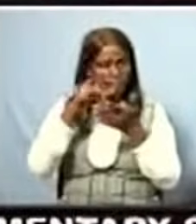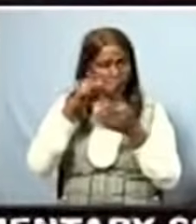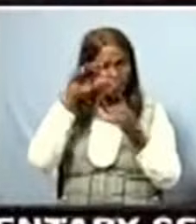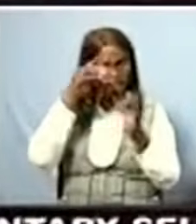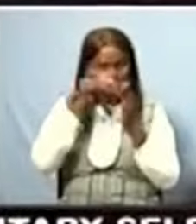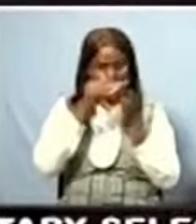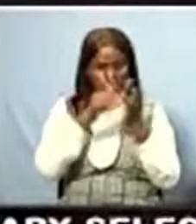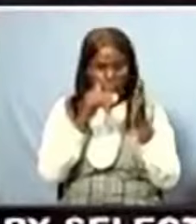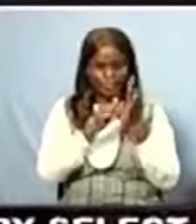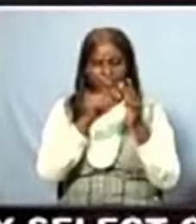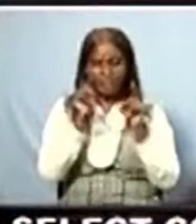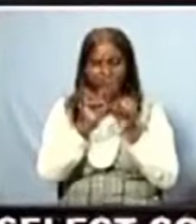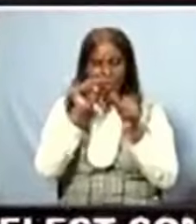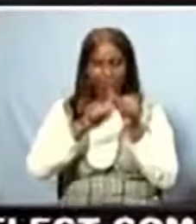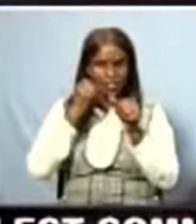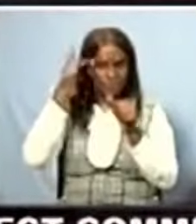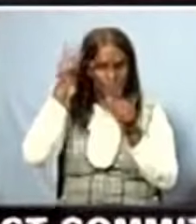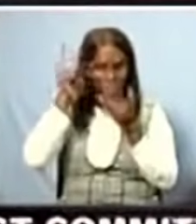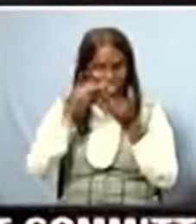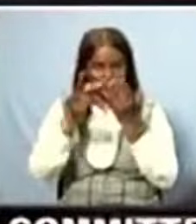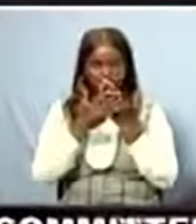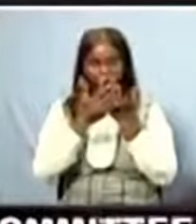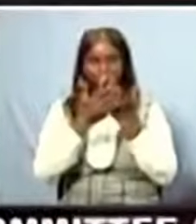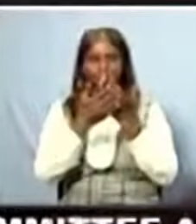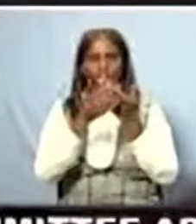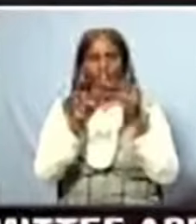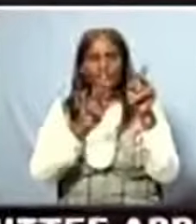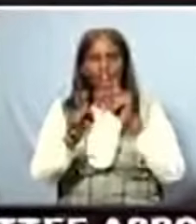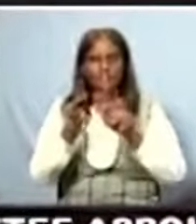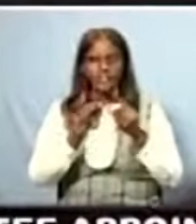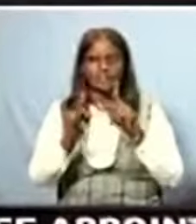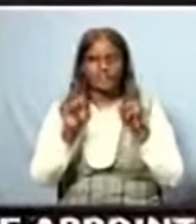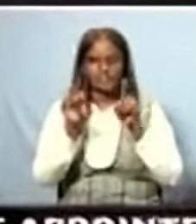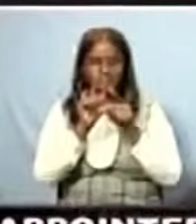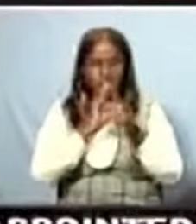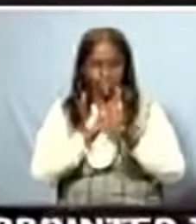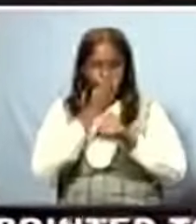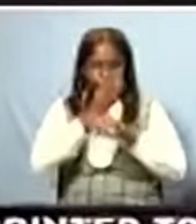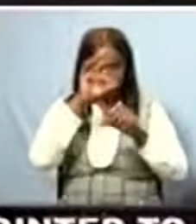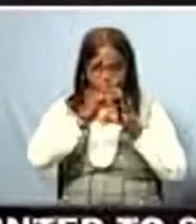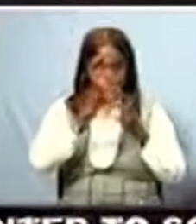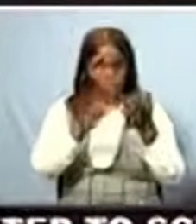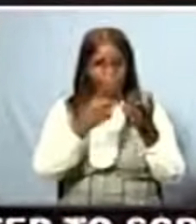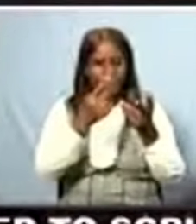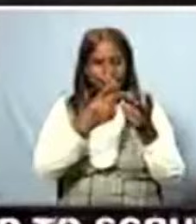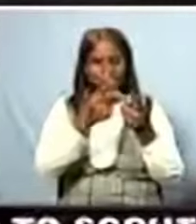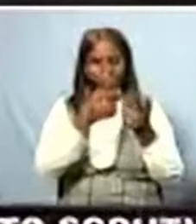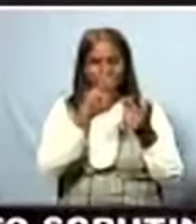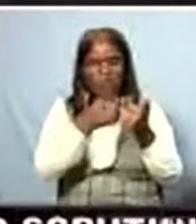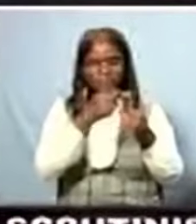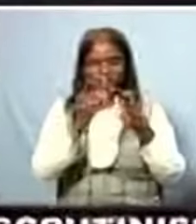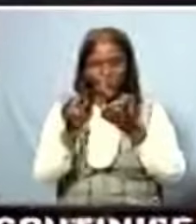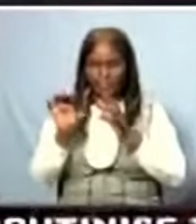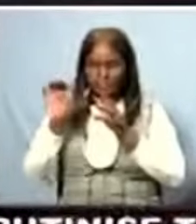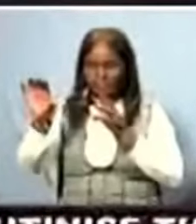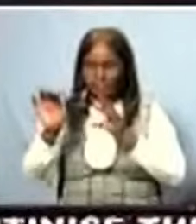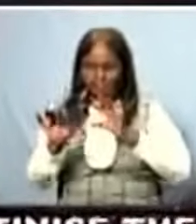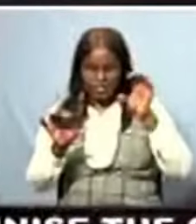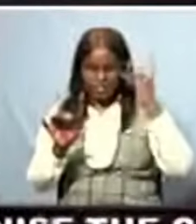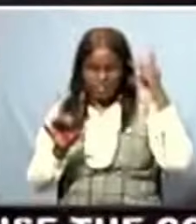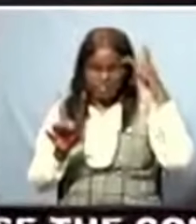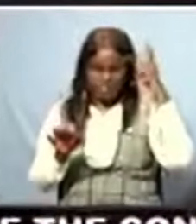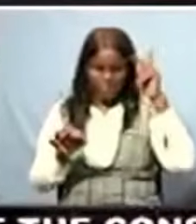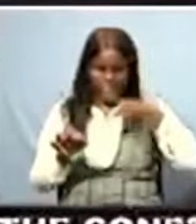system, each part submits a list of candidates. After vote counting, seats allocated to each part